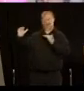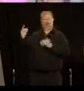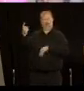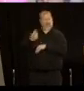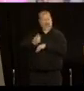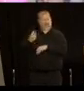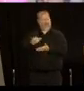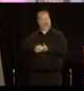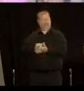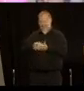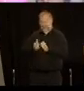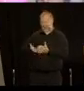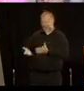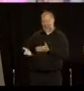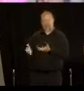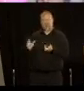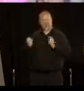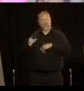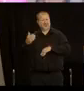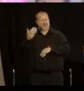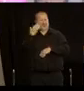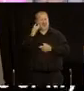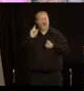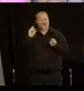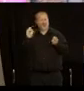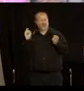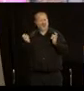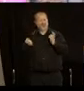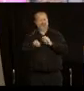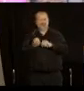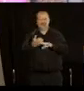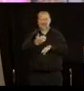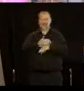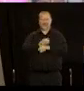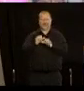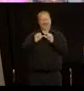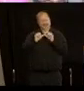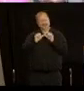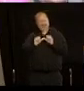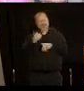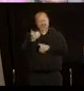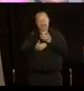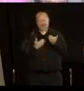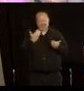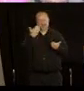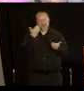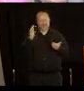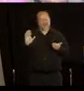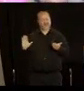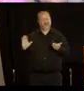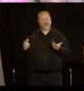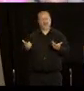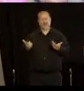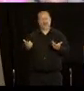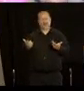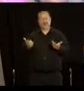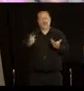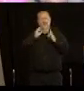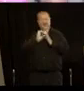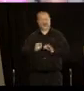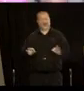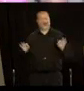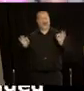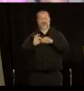day. They change and they evolve just continuously, and it's so